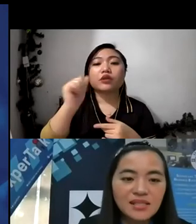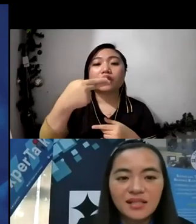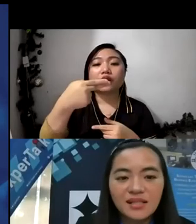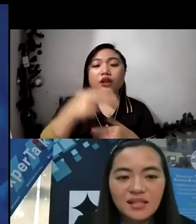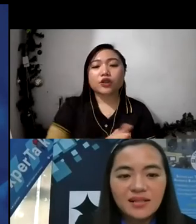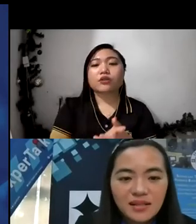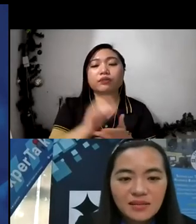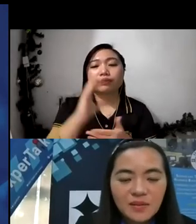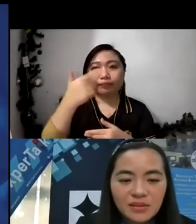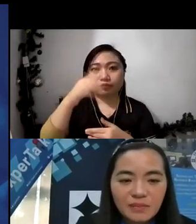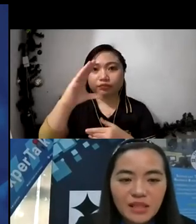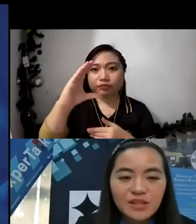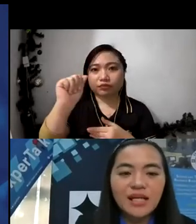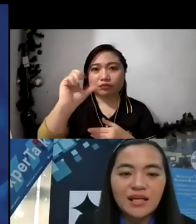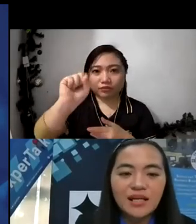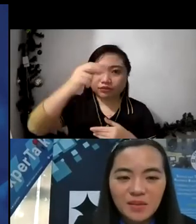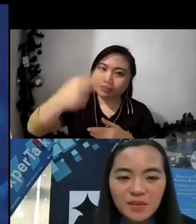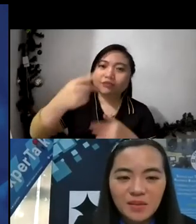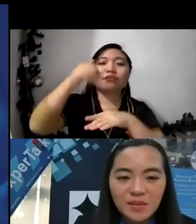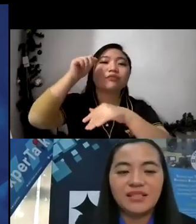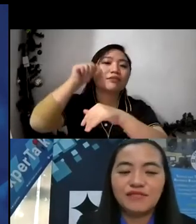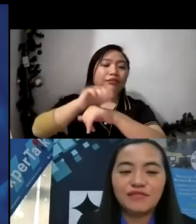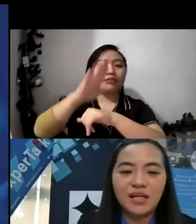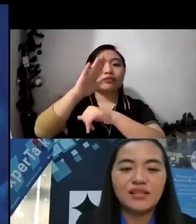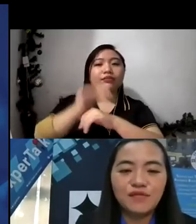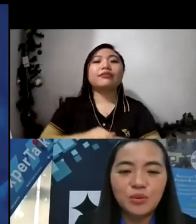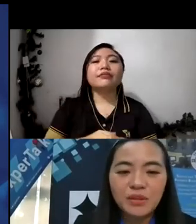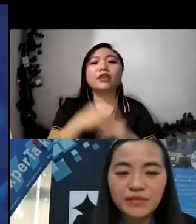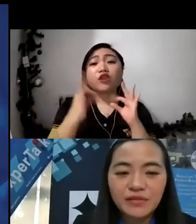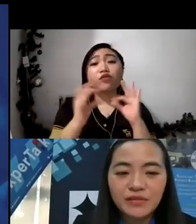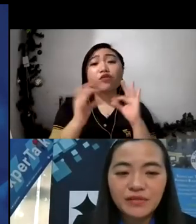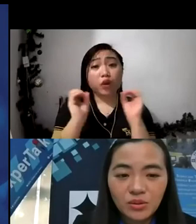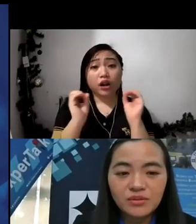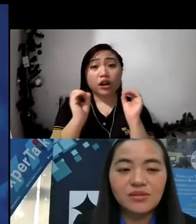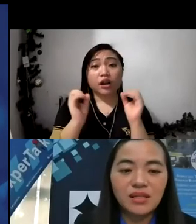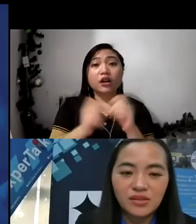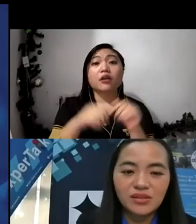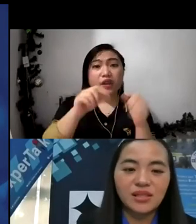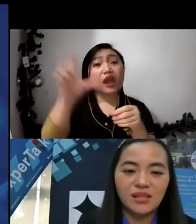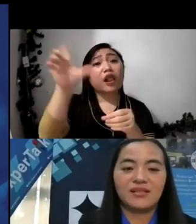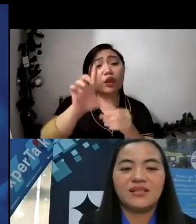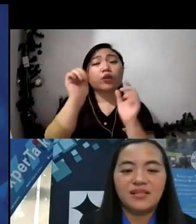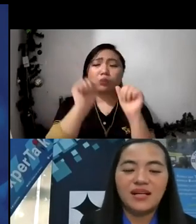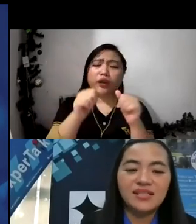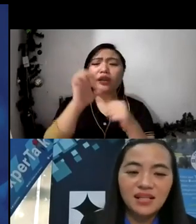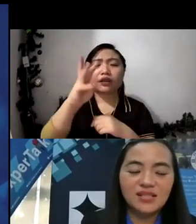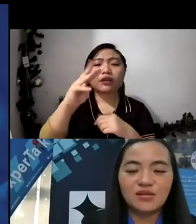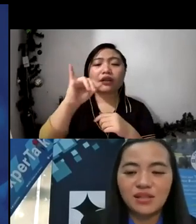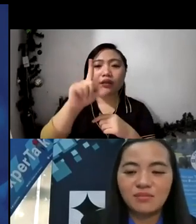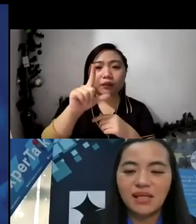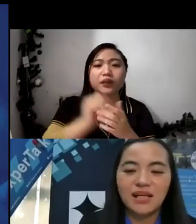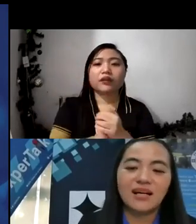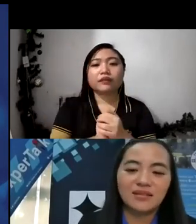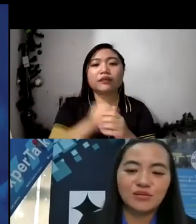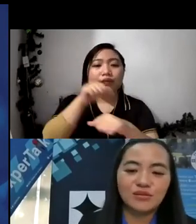us para doon na lang namin isi-send. If not, if you prefer load, you can also email. Send us through